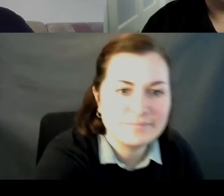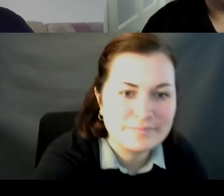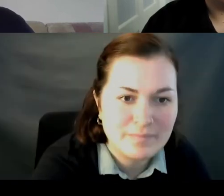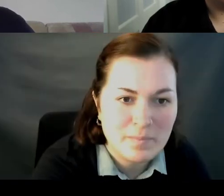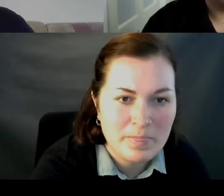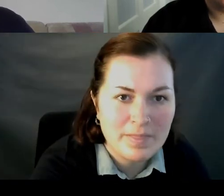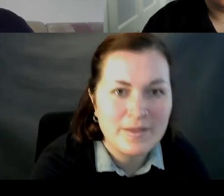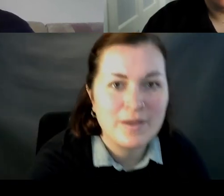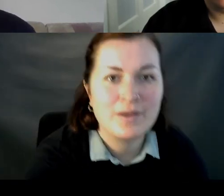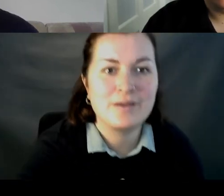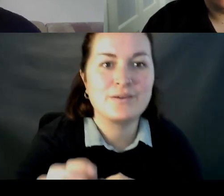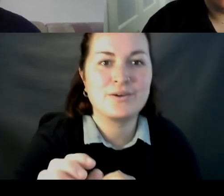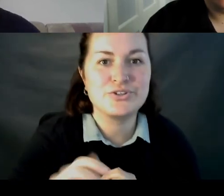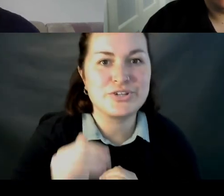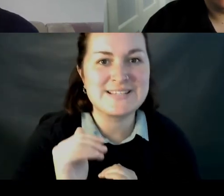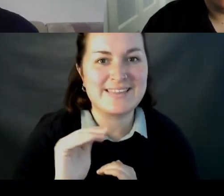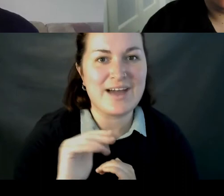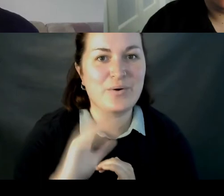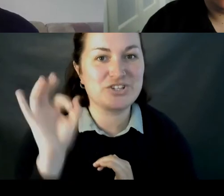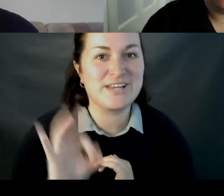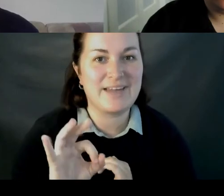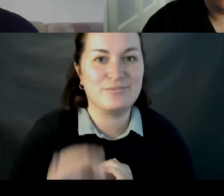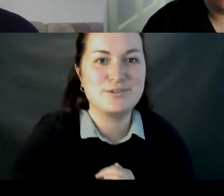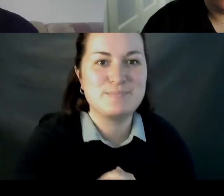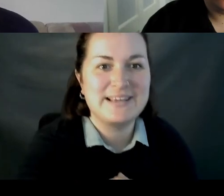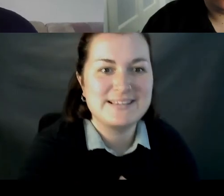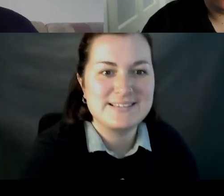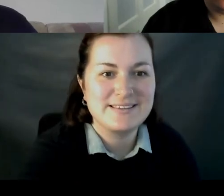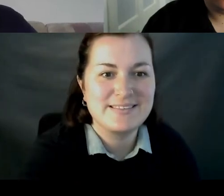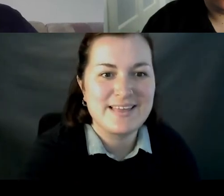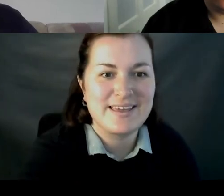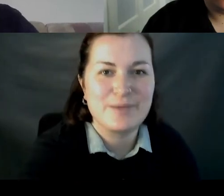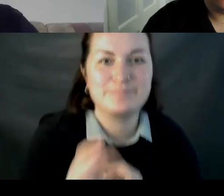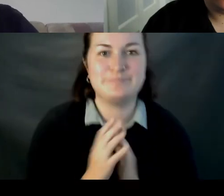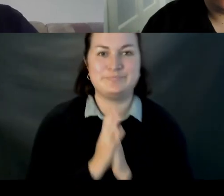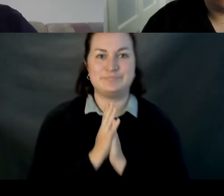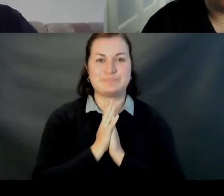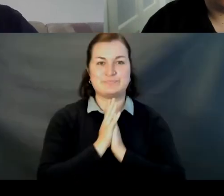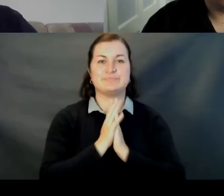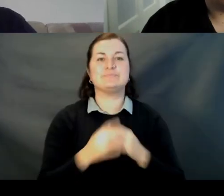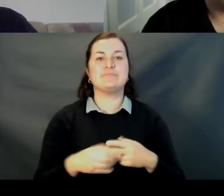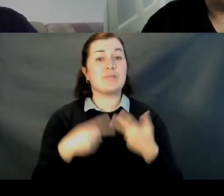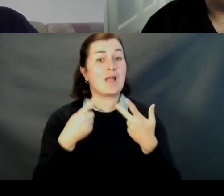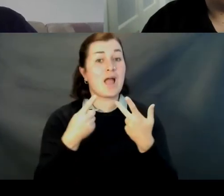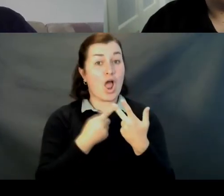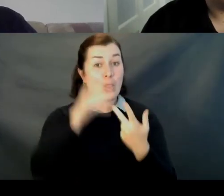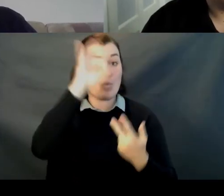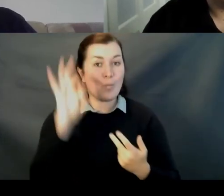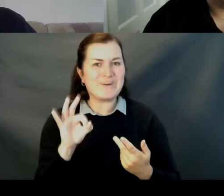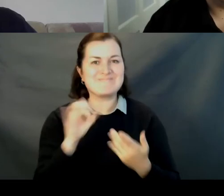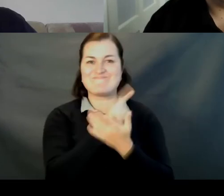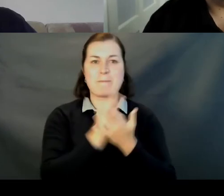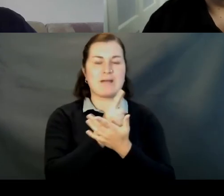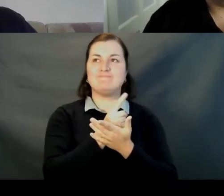Great. Okay, thank you. That question again, Roz, please. Yes. Another question is about cultural